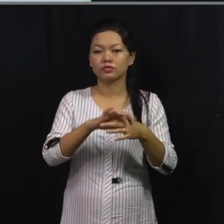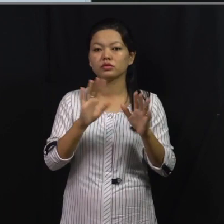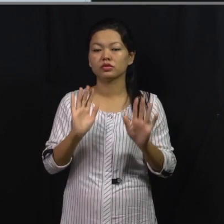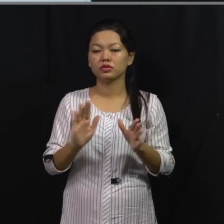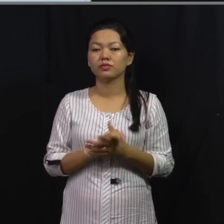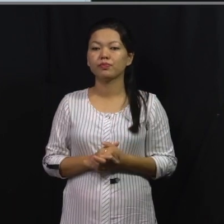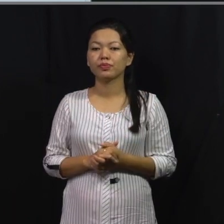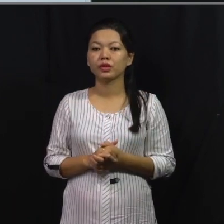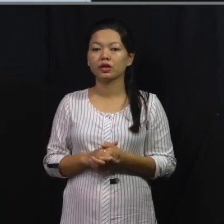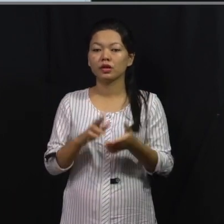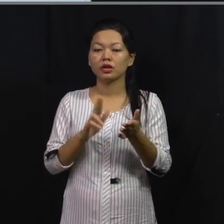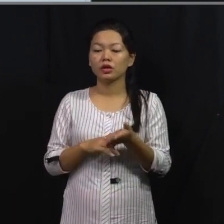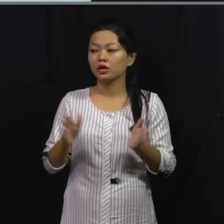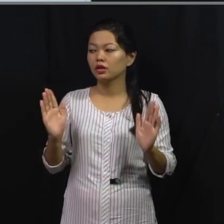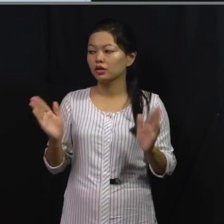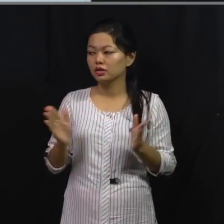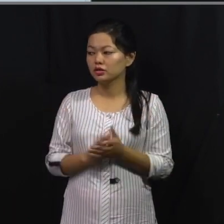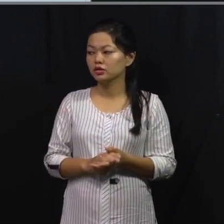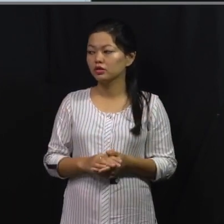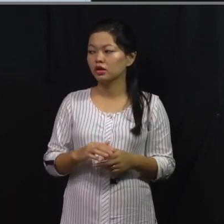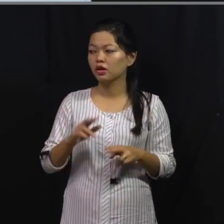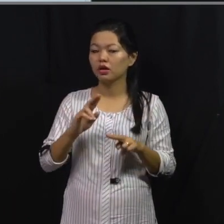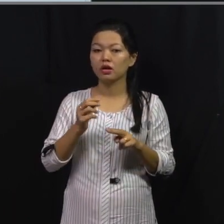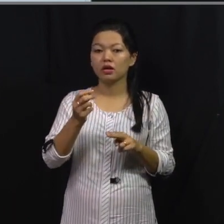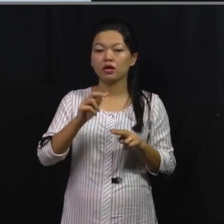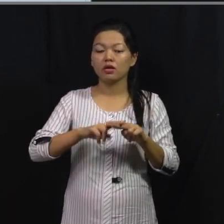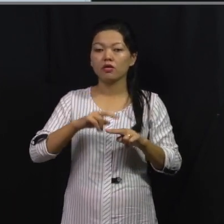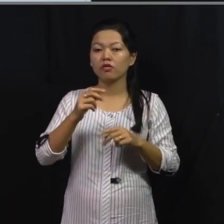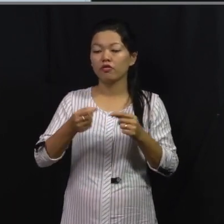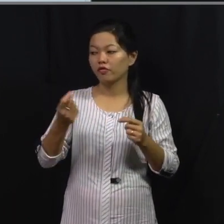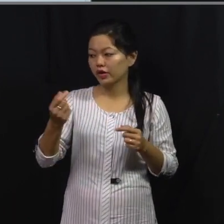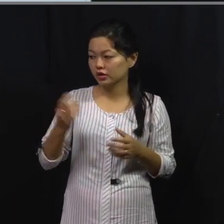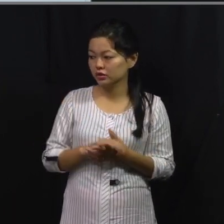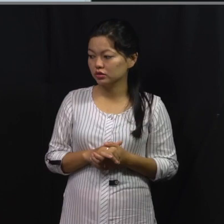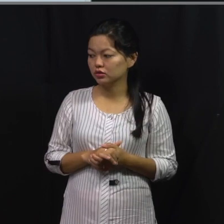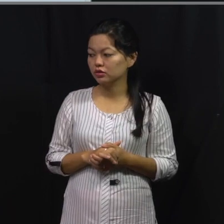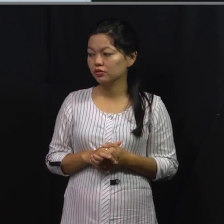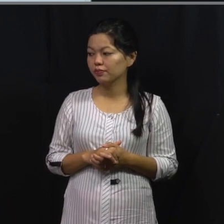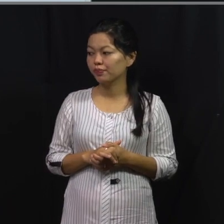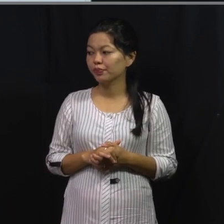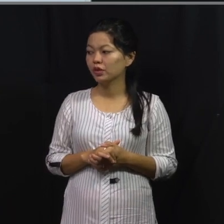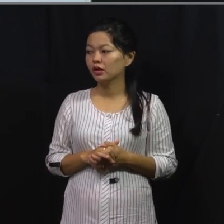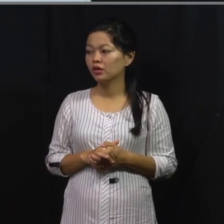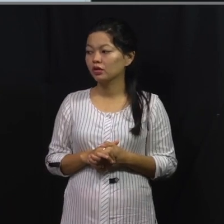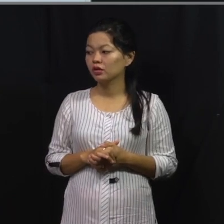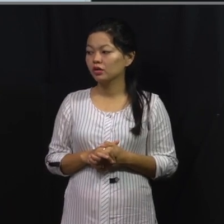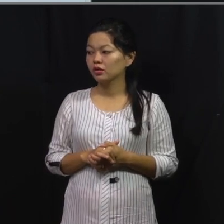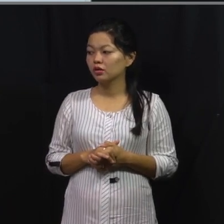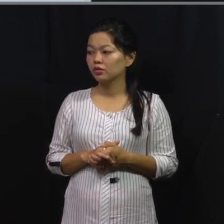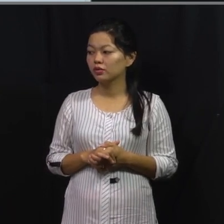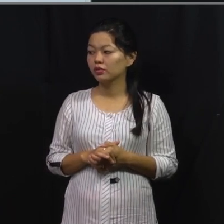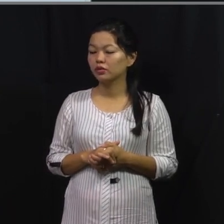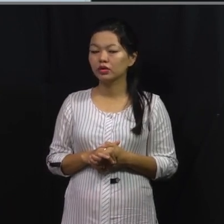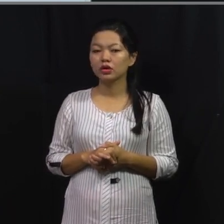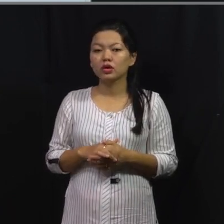and Development Corporation was also adopted by the government, enacted by the government, I'm sorry. And thus, okay, it